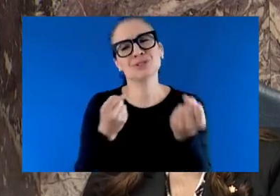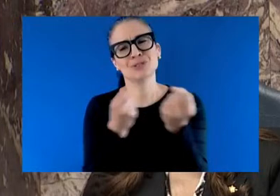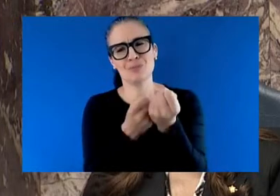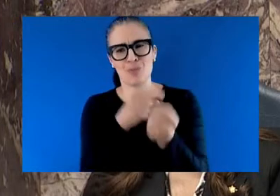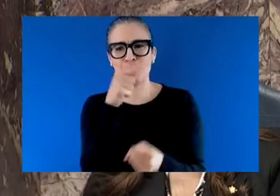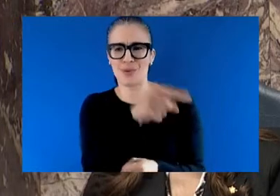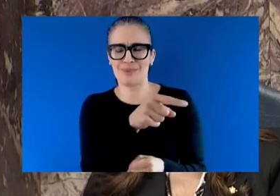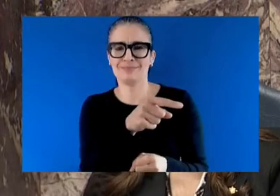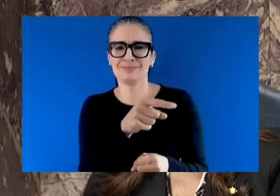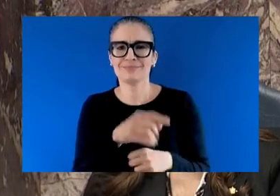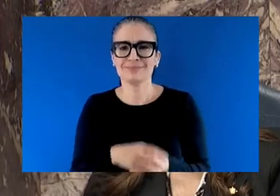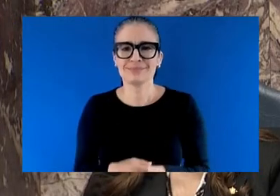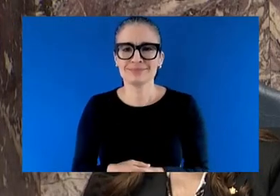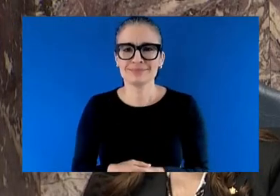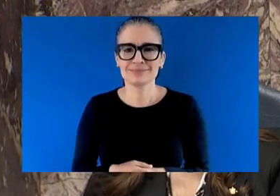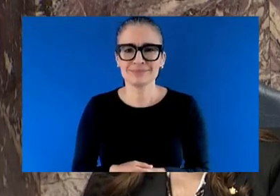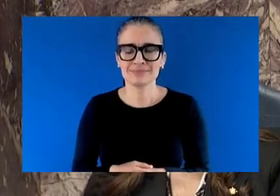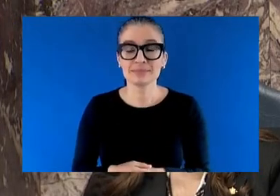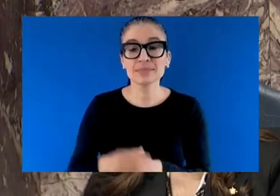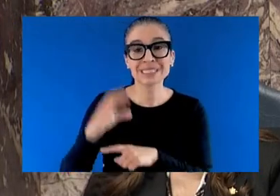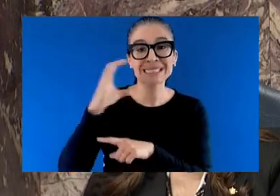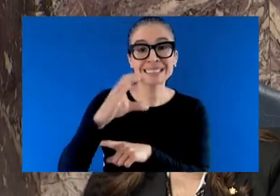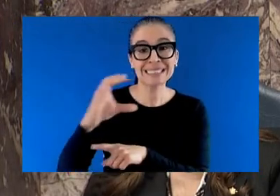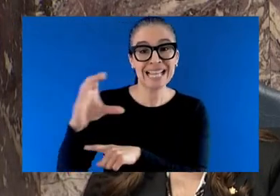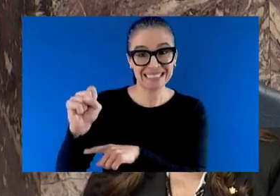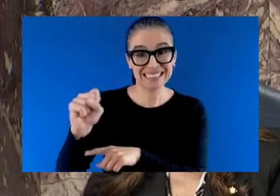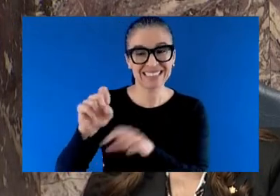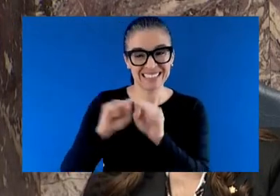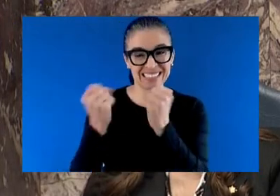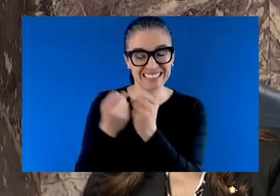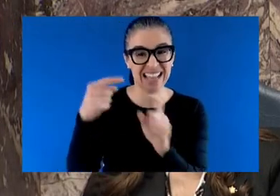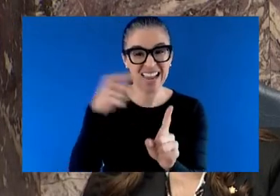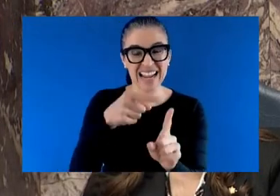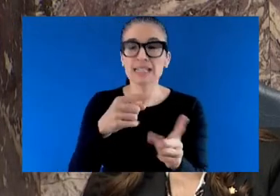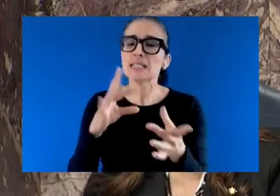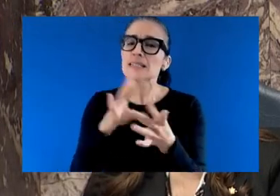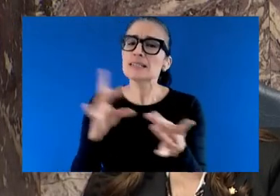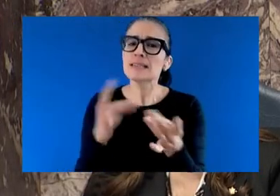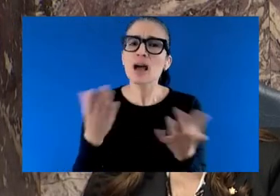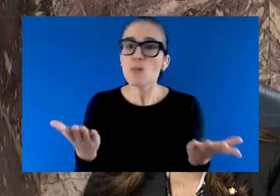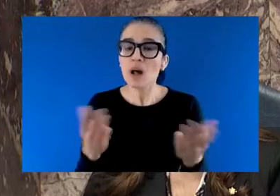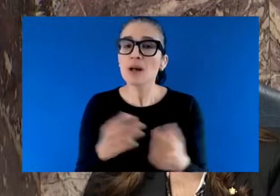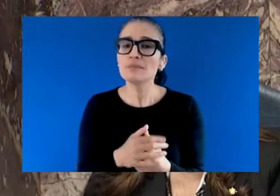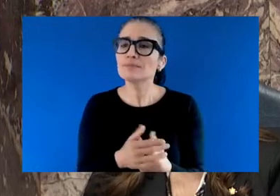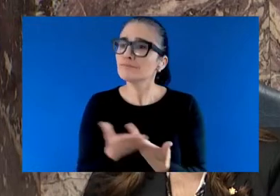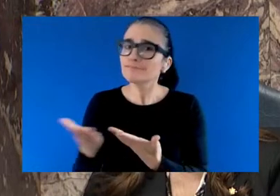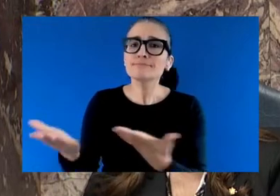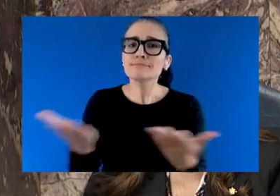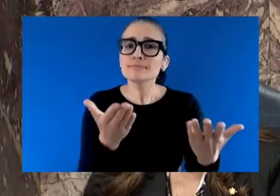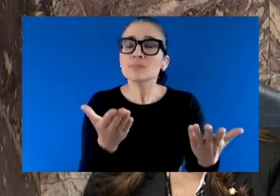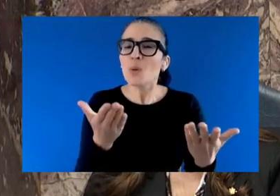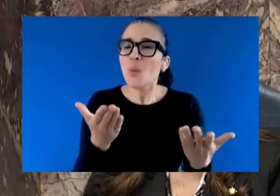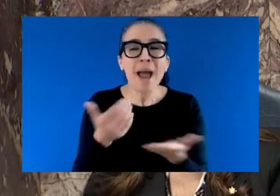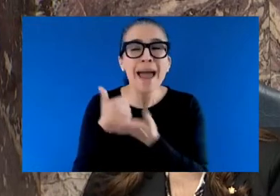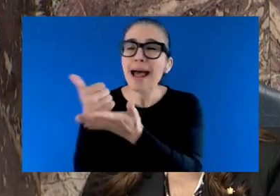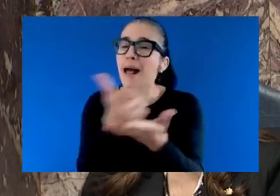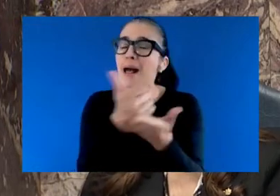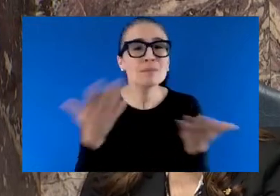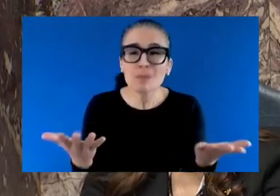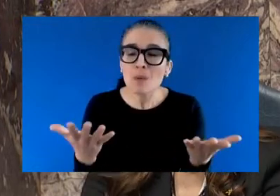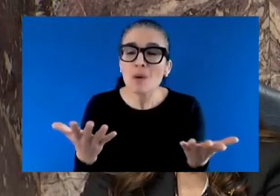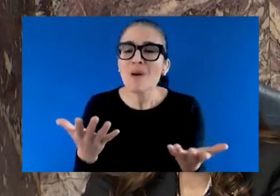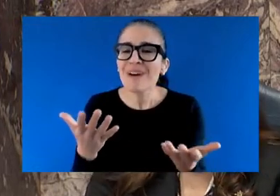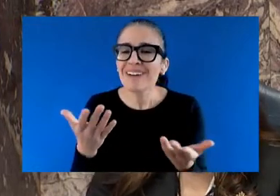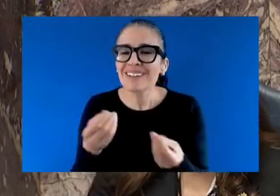to help hope bloom for people facing cancer with your donation today. Your daffodil donation will help save